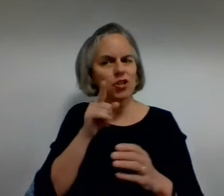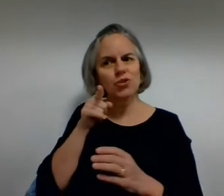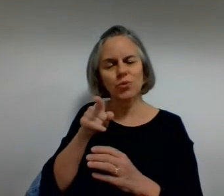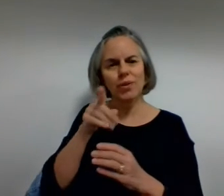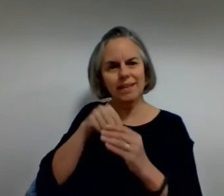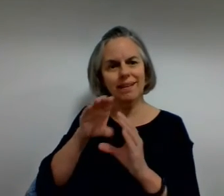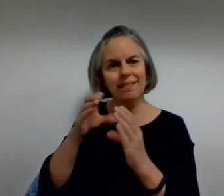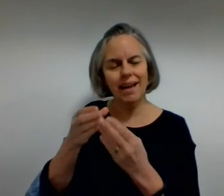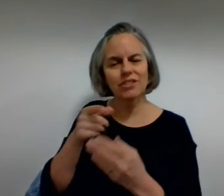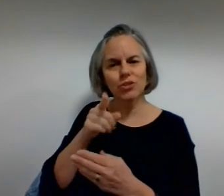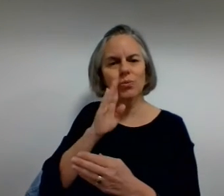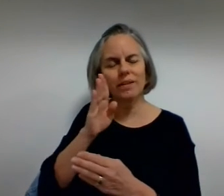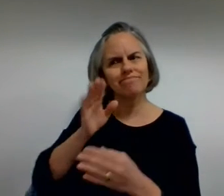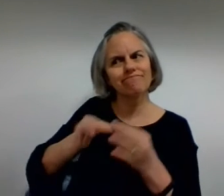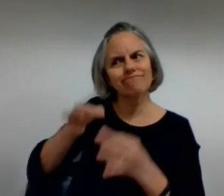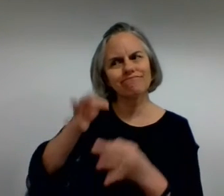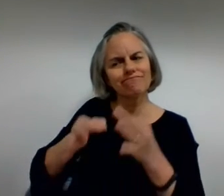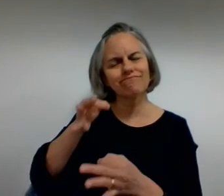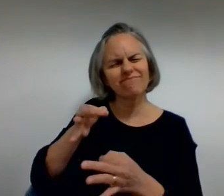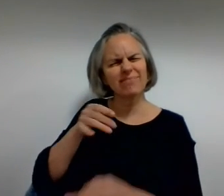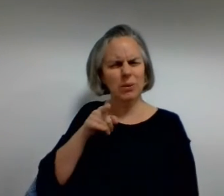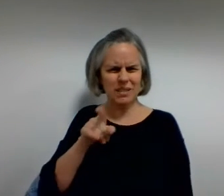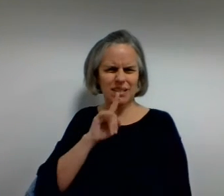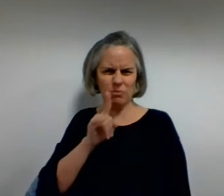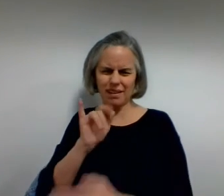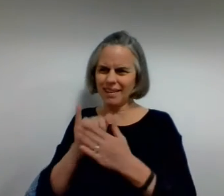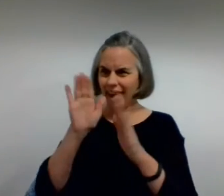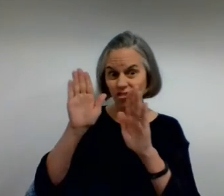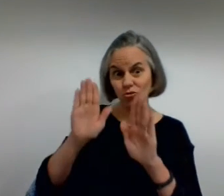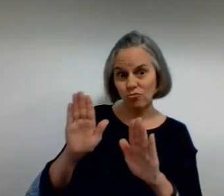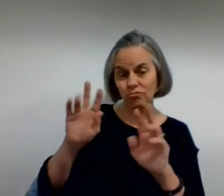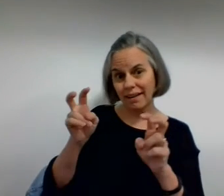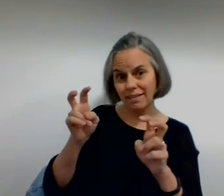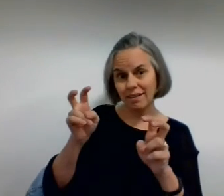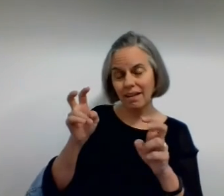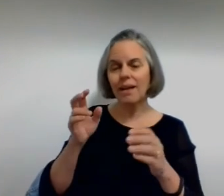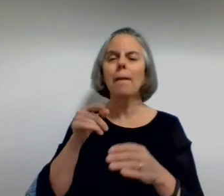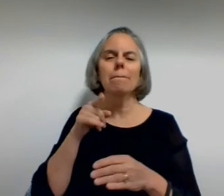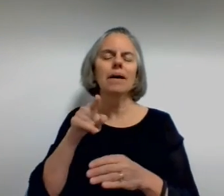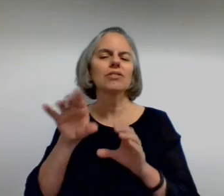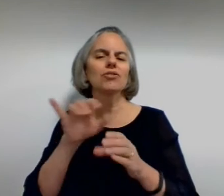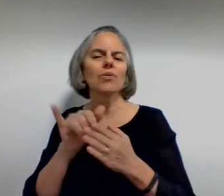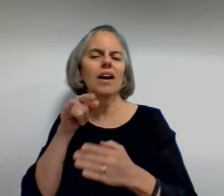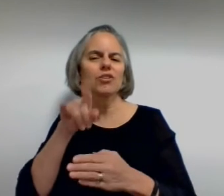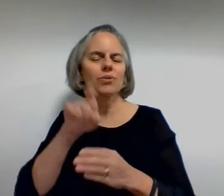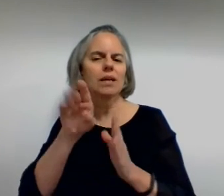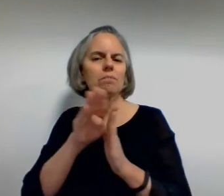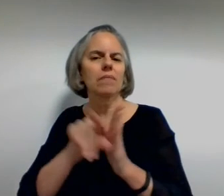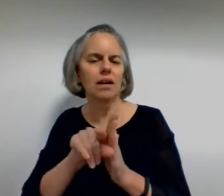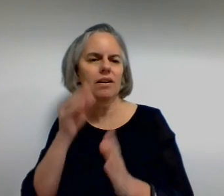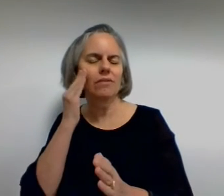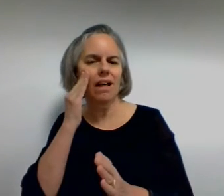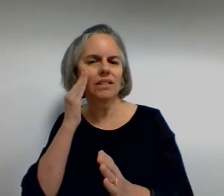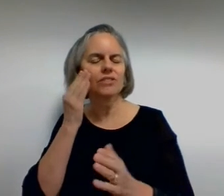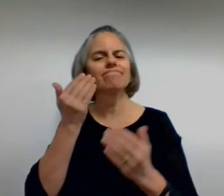stand in judgment of Alexander and say, well, was he really all that great? But in order to do that, you need to have some background on him. So you'll go through